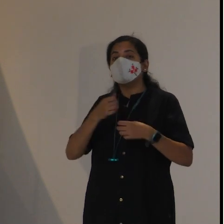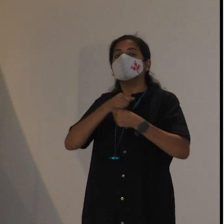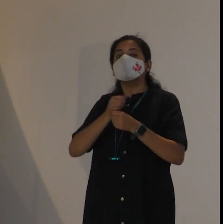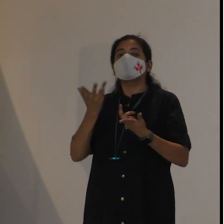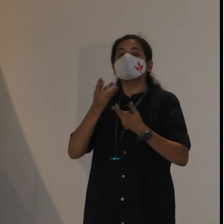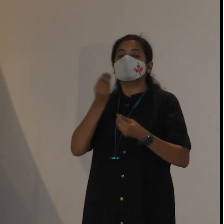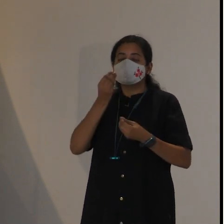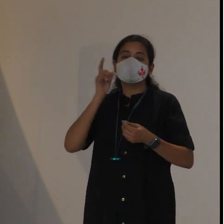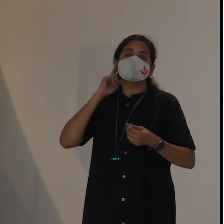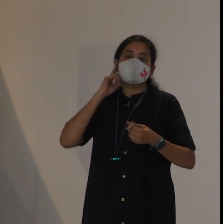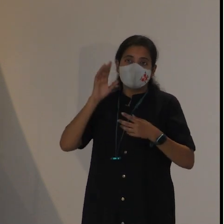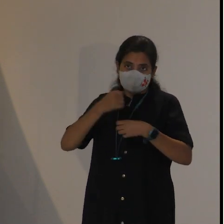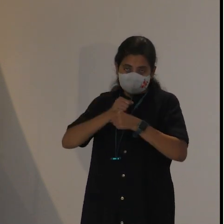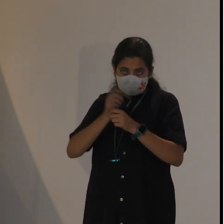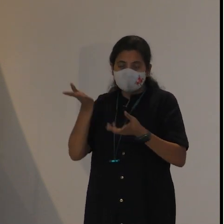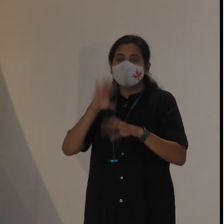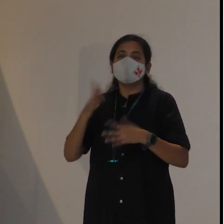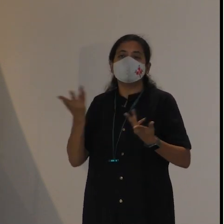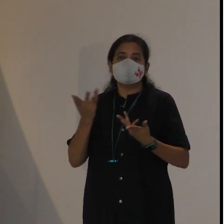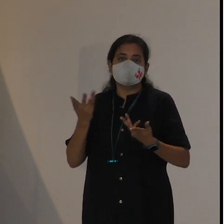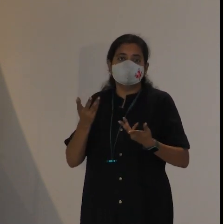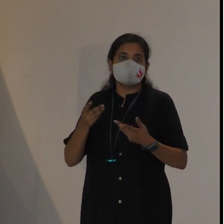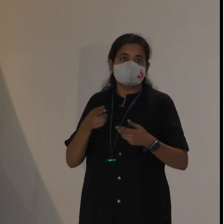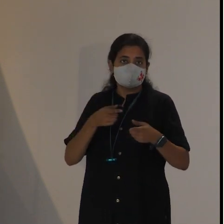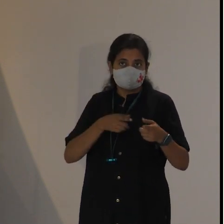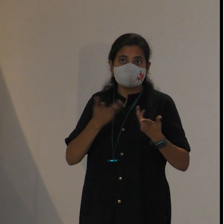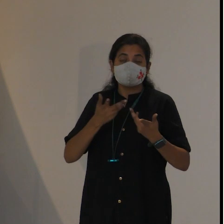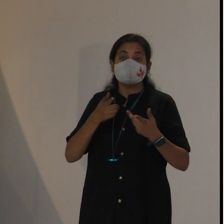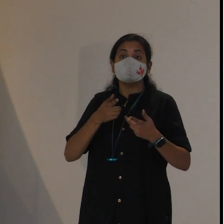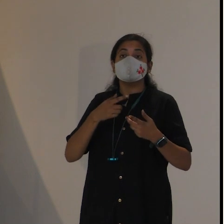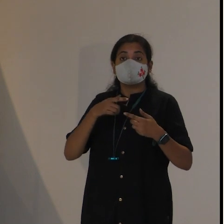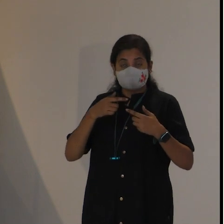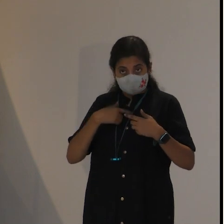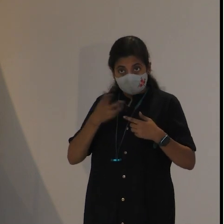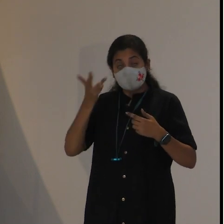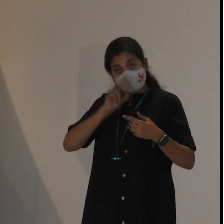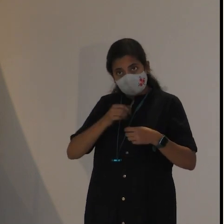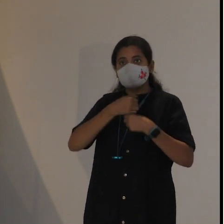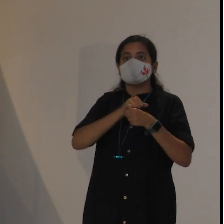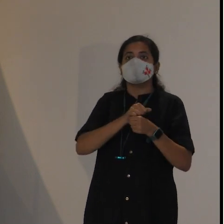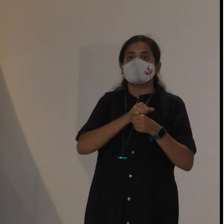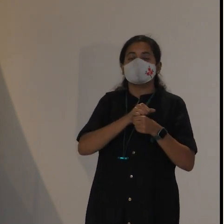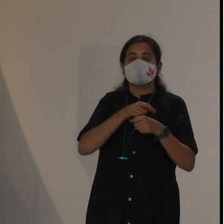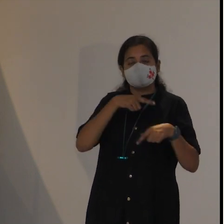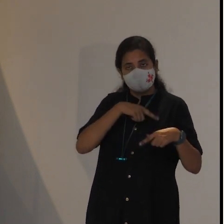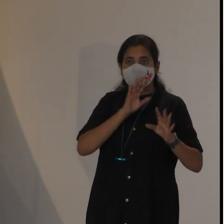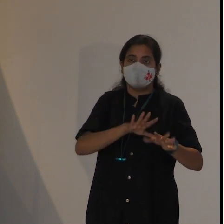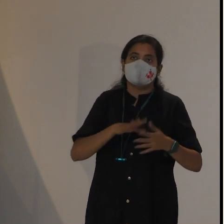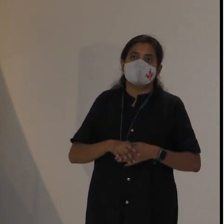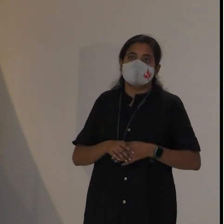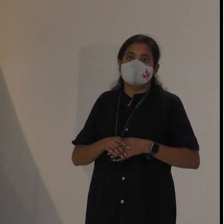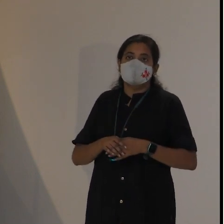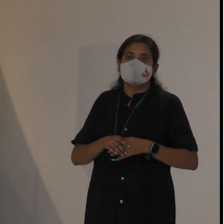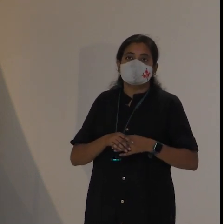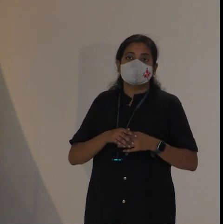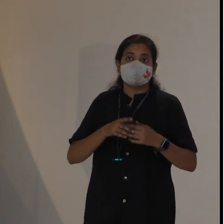certain sounds we associate, audiotopes, right, that we associate with that particular space, and we're trying to recreate that in a soundscape. And